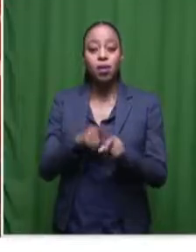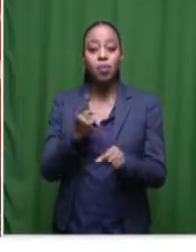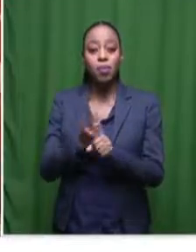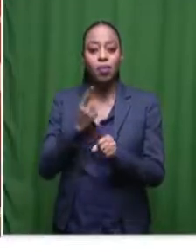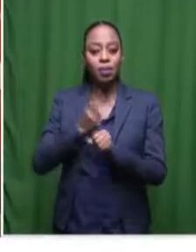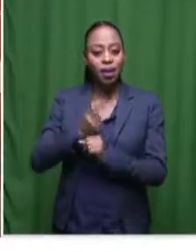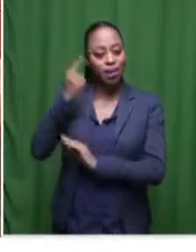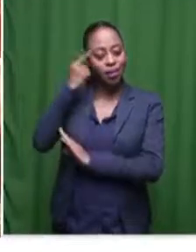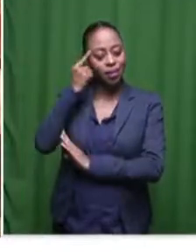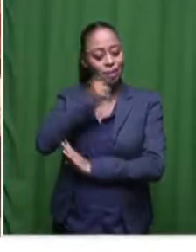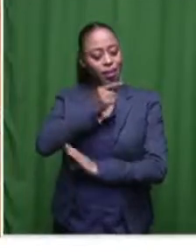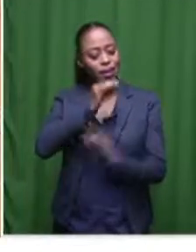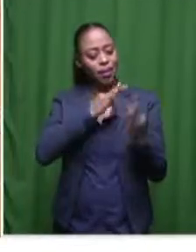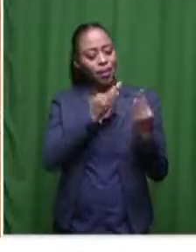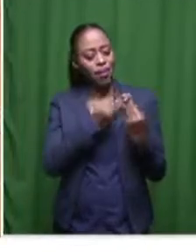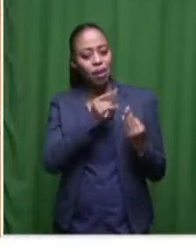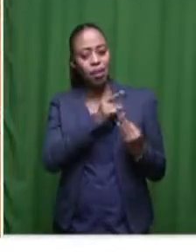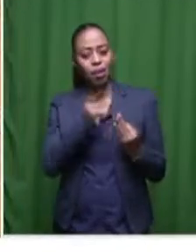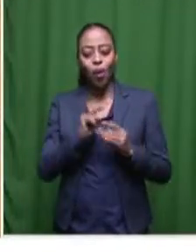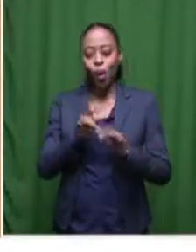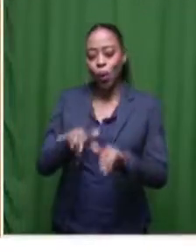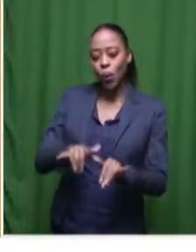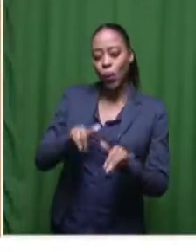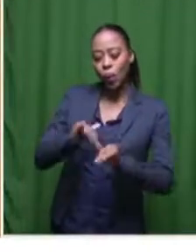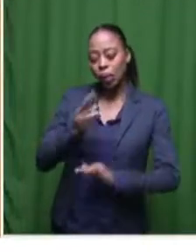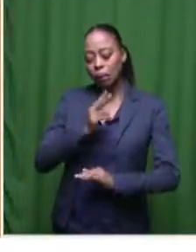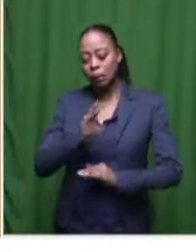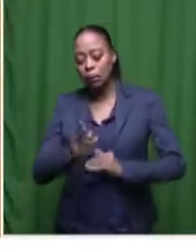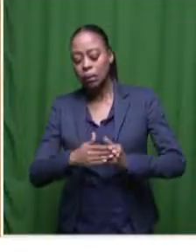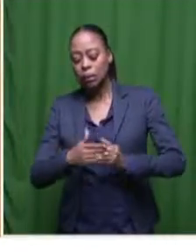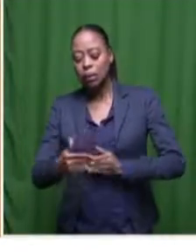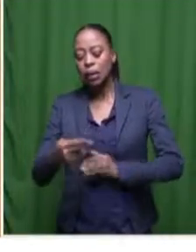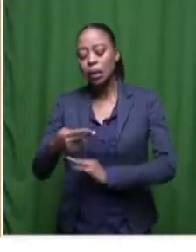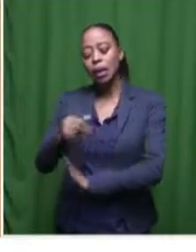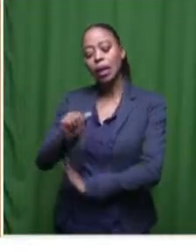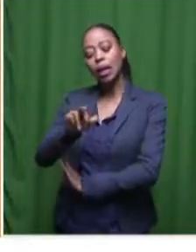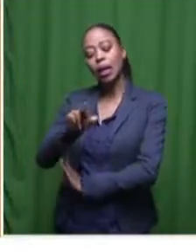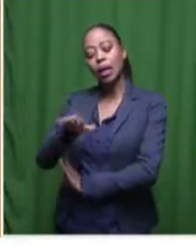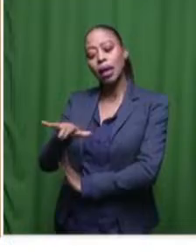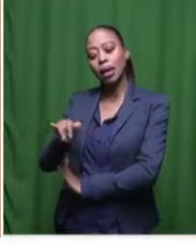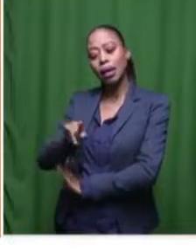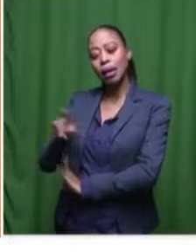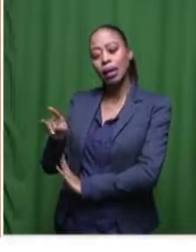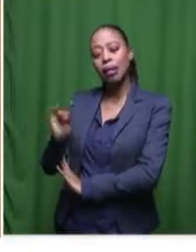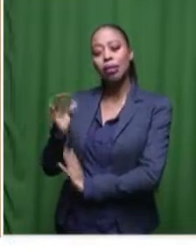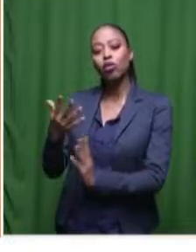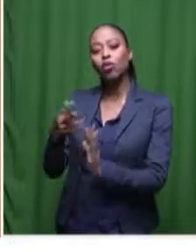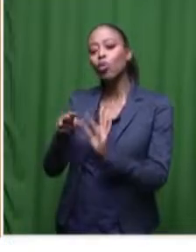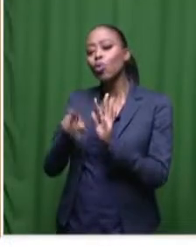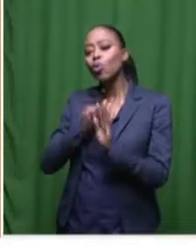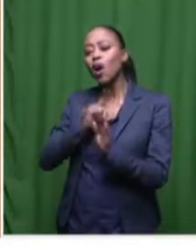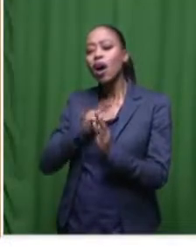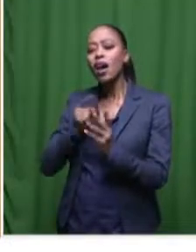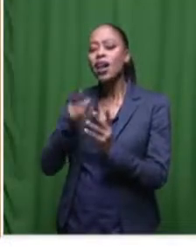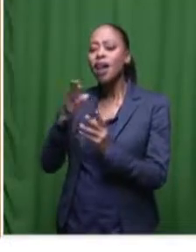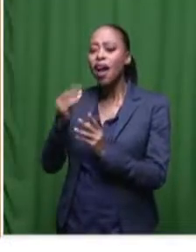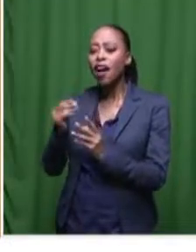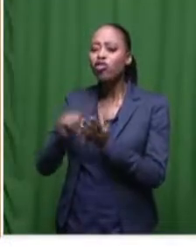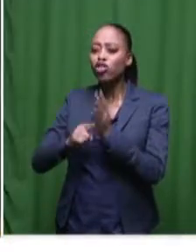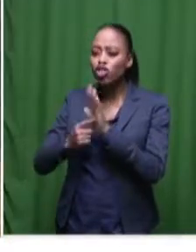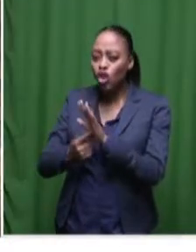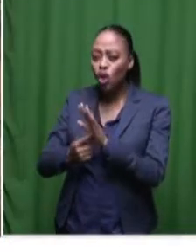royal family want to wait and see what is in Harry's memoir before they